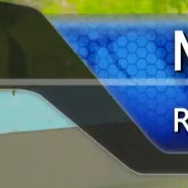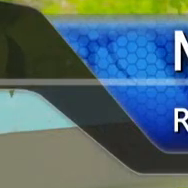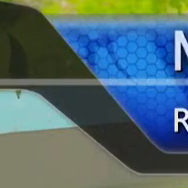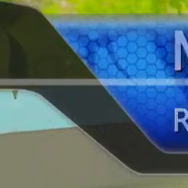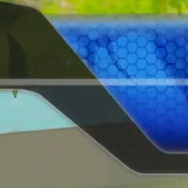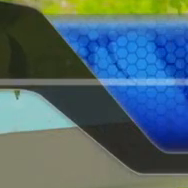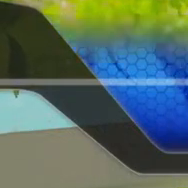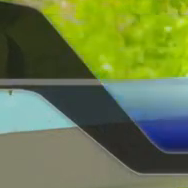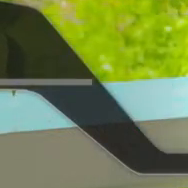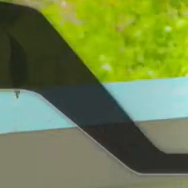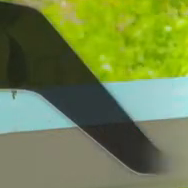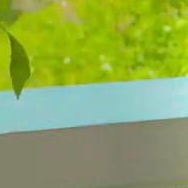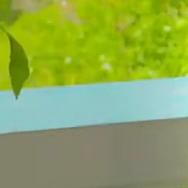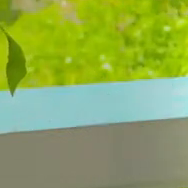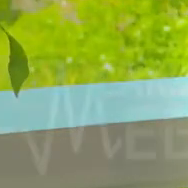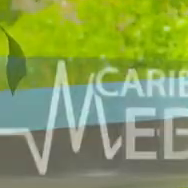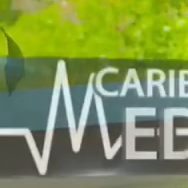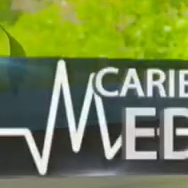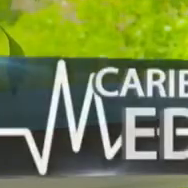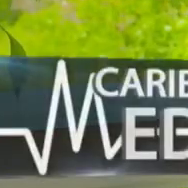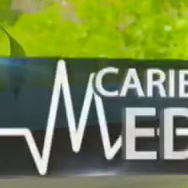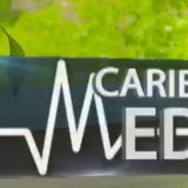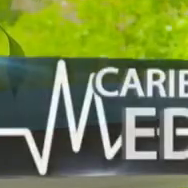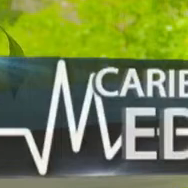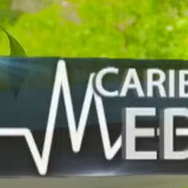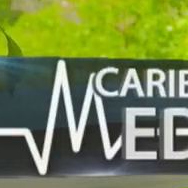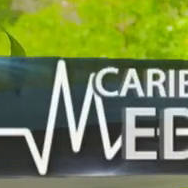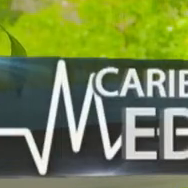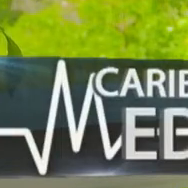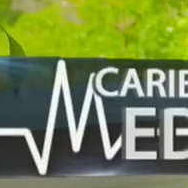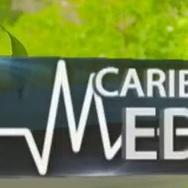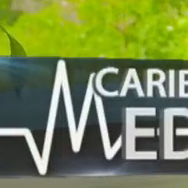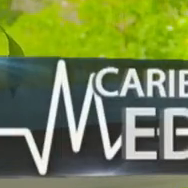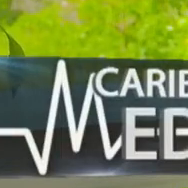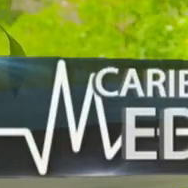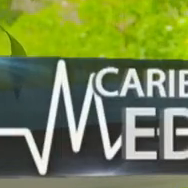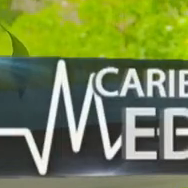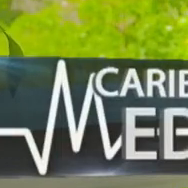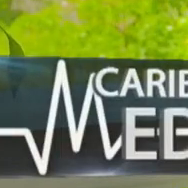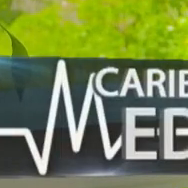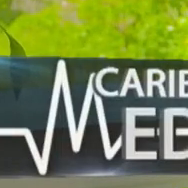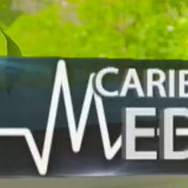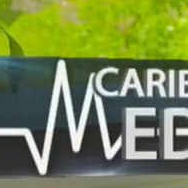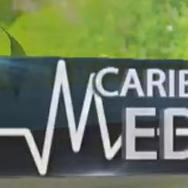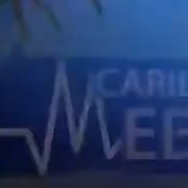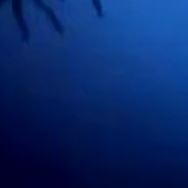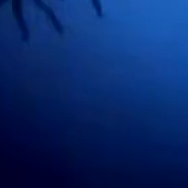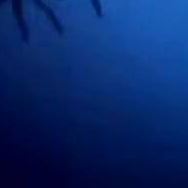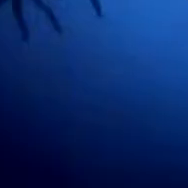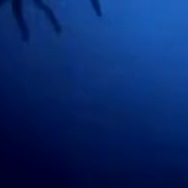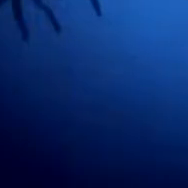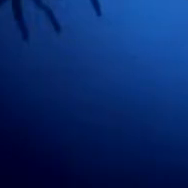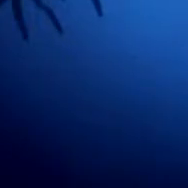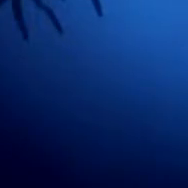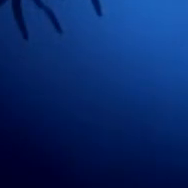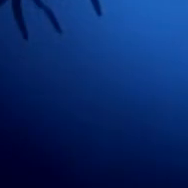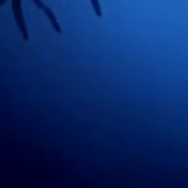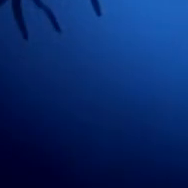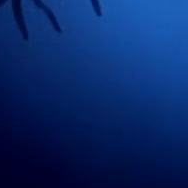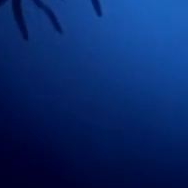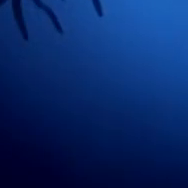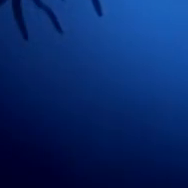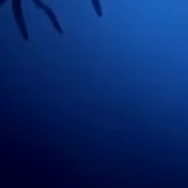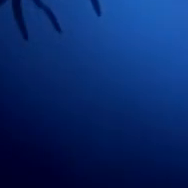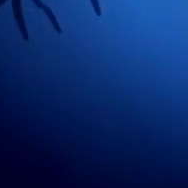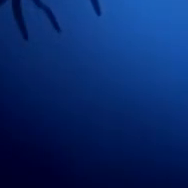you to understand how eating affects your specific conditions. Join us on Caribbean Medical TV this